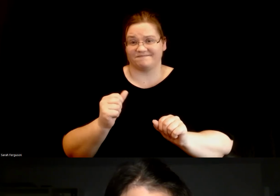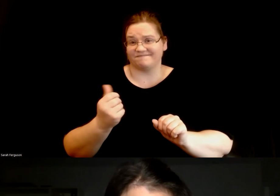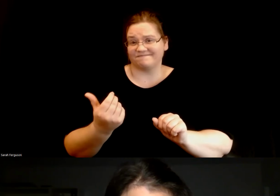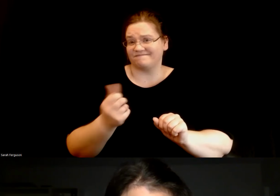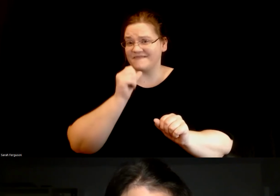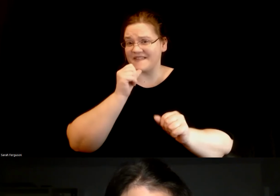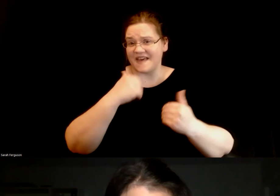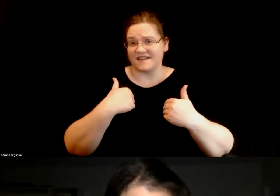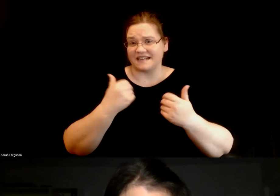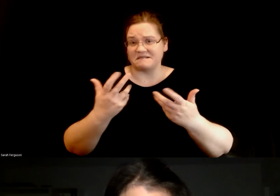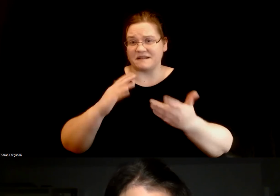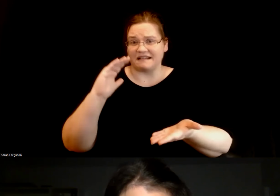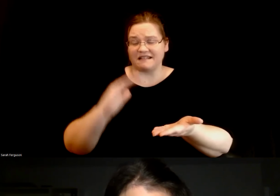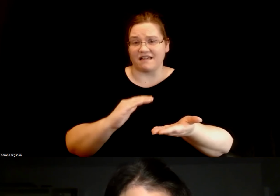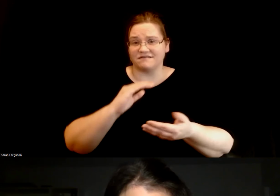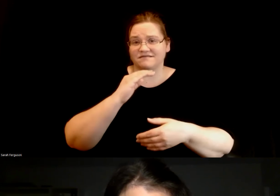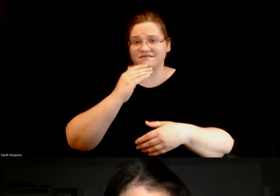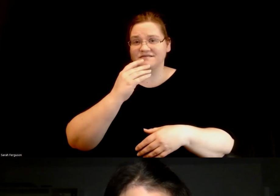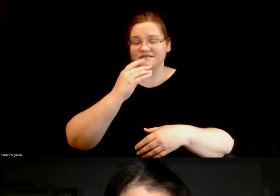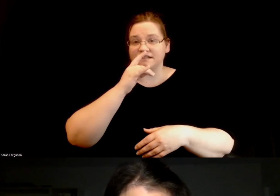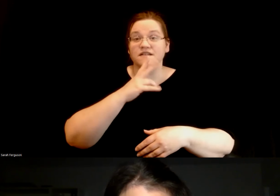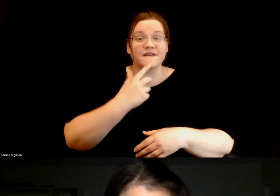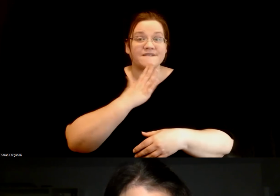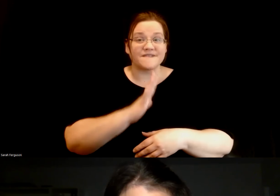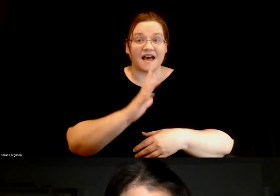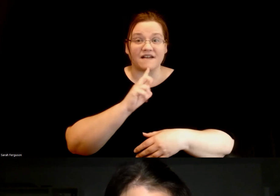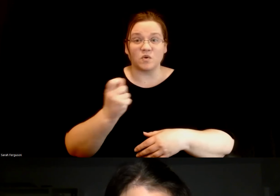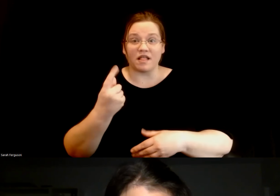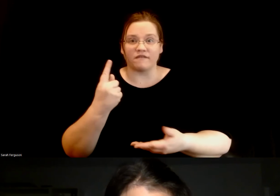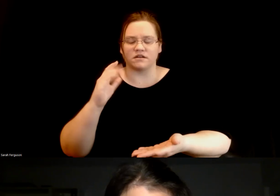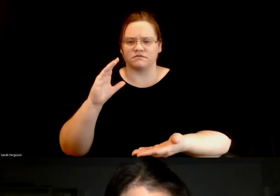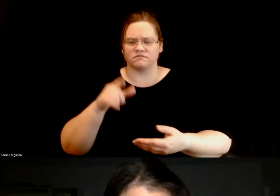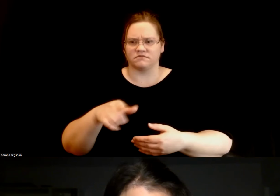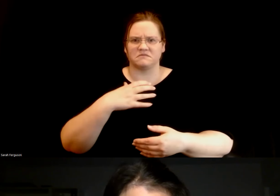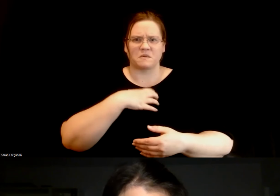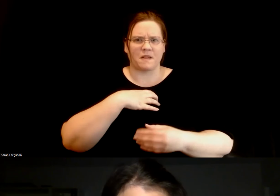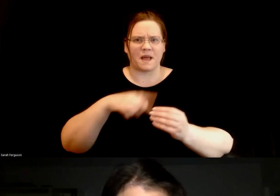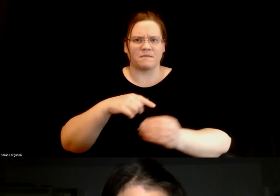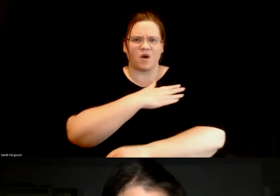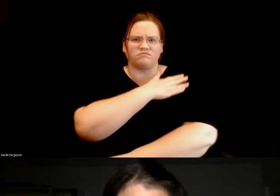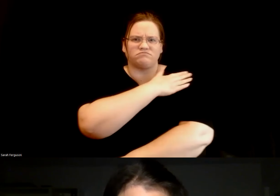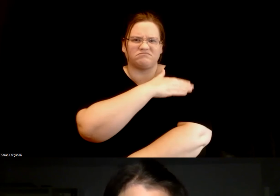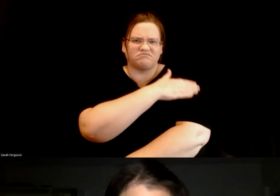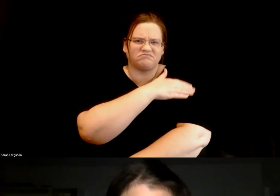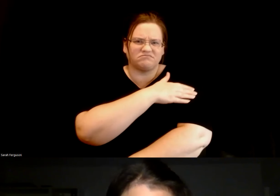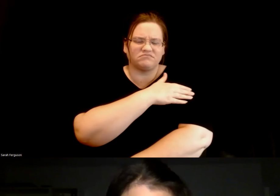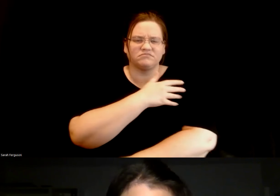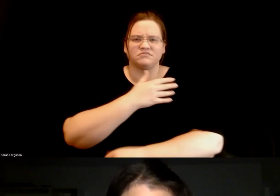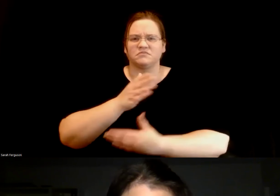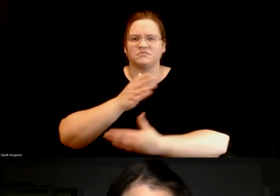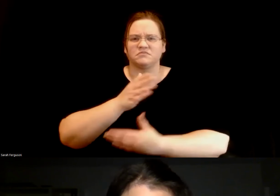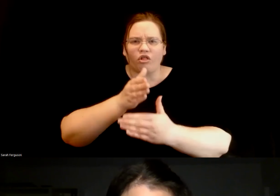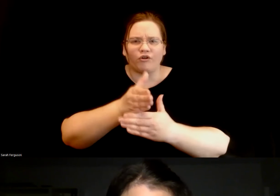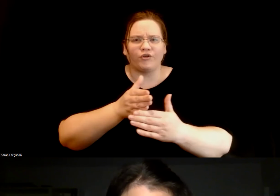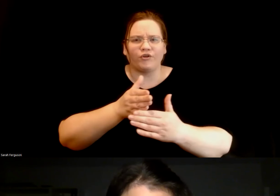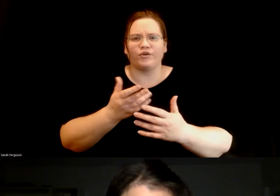younger kids, even in the 5 to 11 year group, complain much of irritation at the site of the